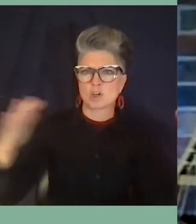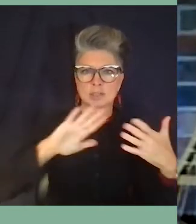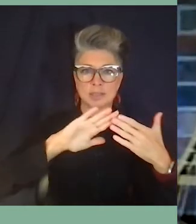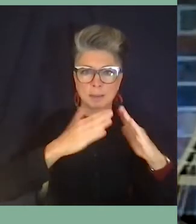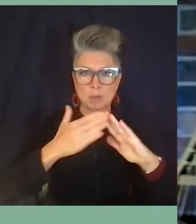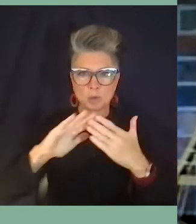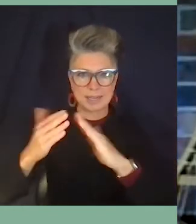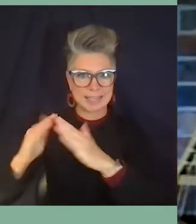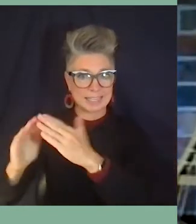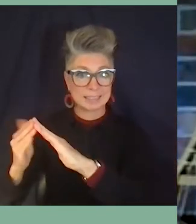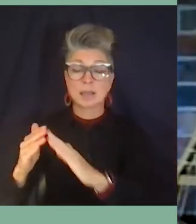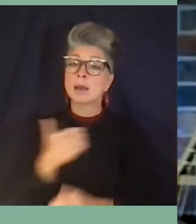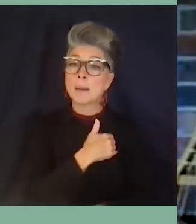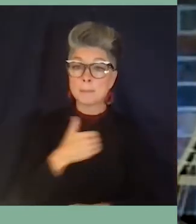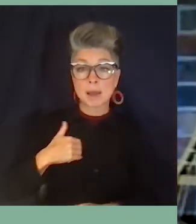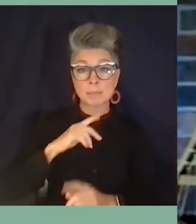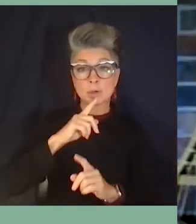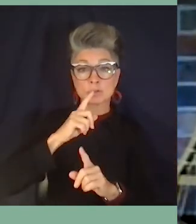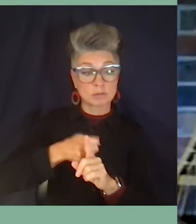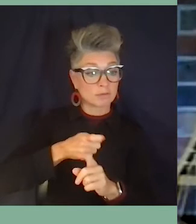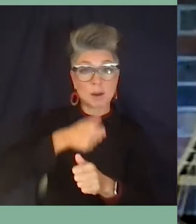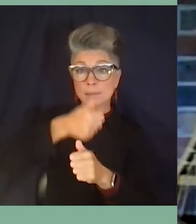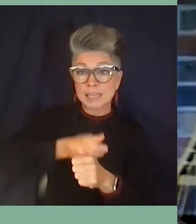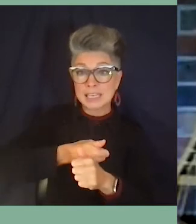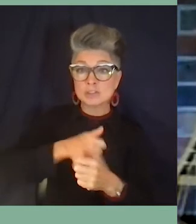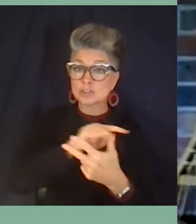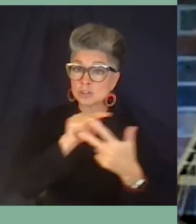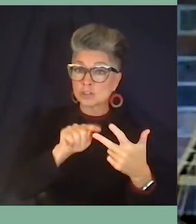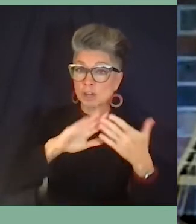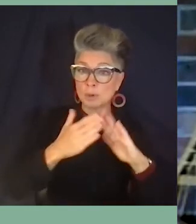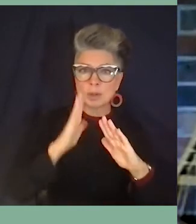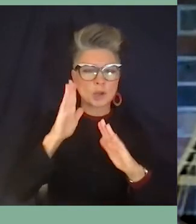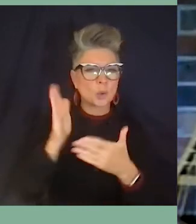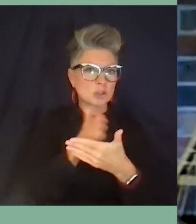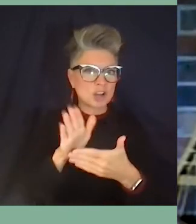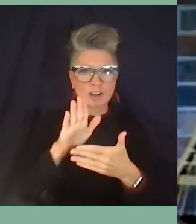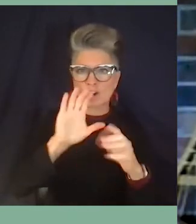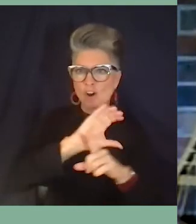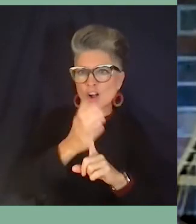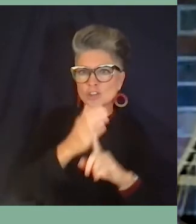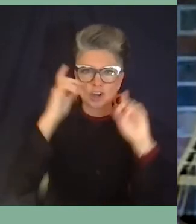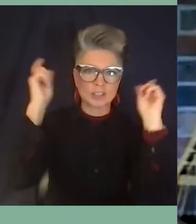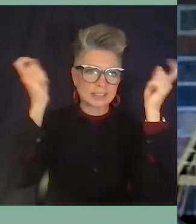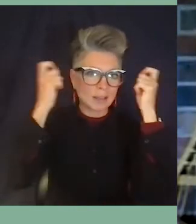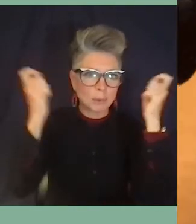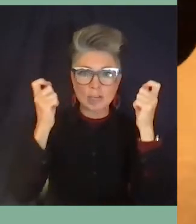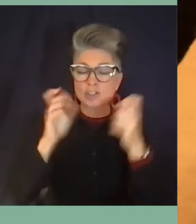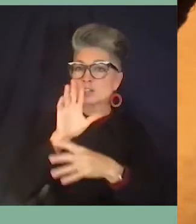communities. Members from each community will share their culture, celebrations, and